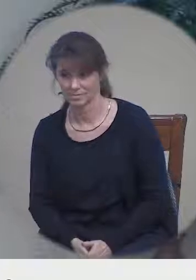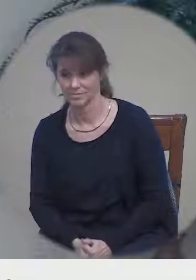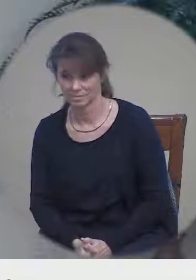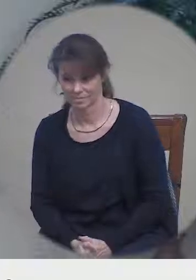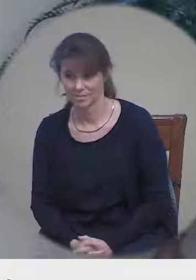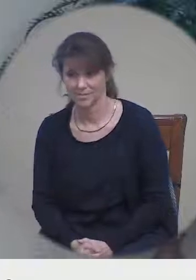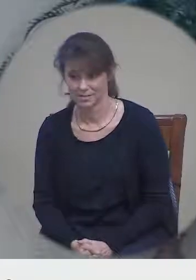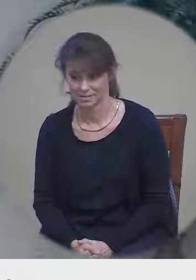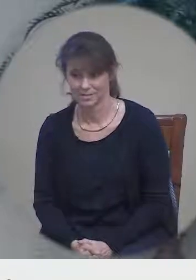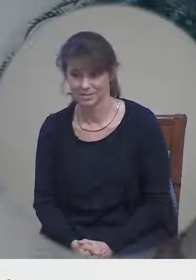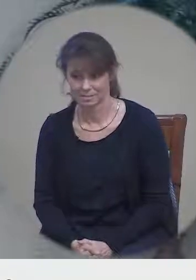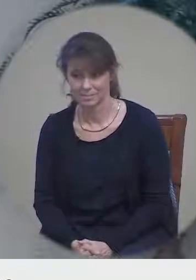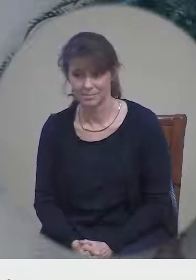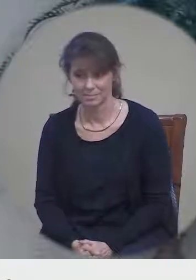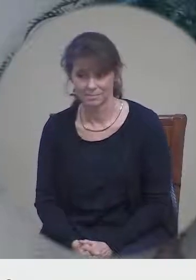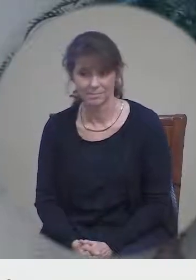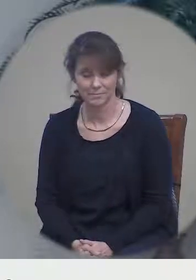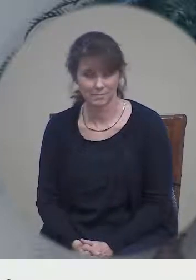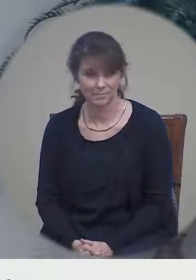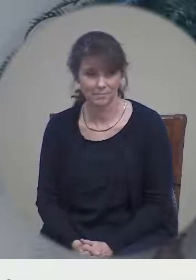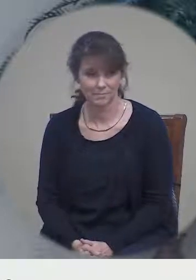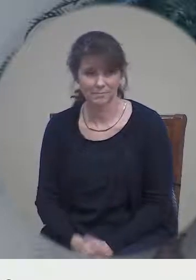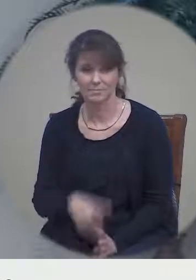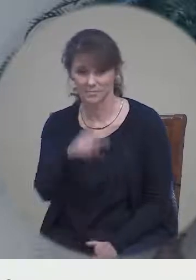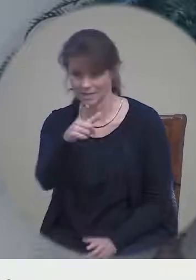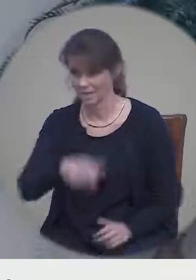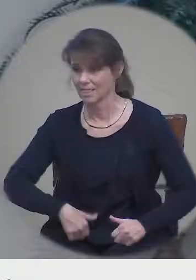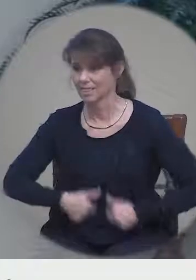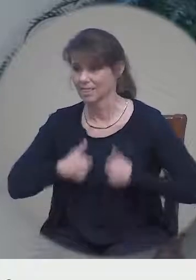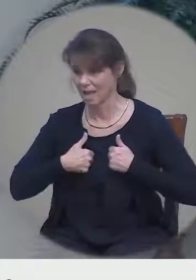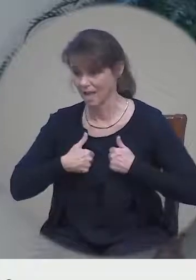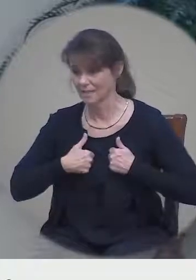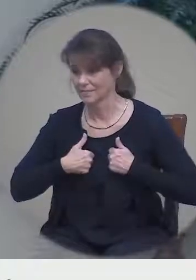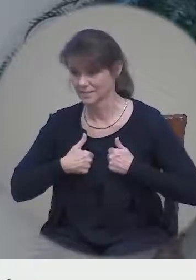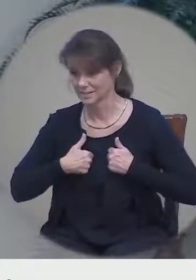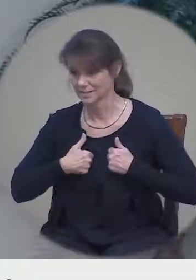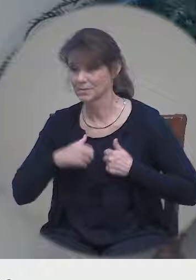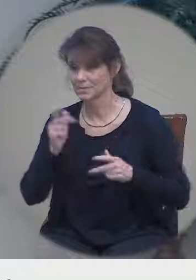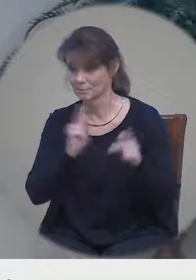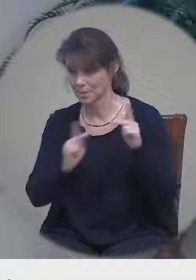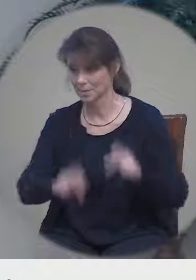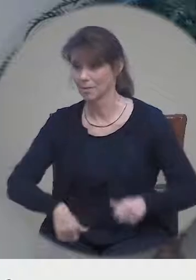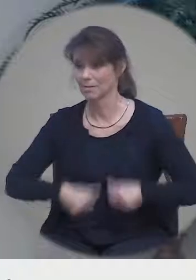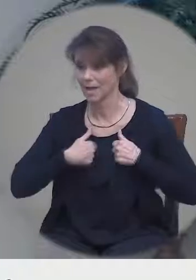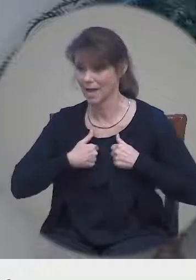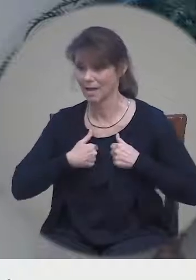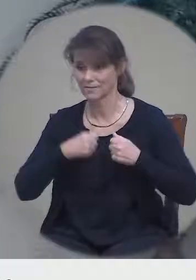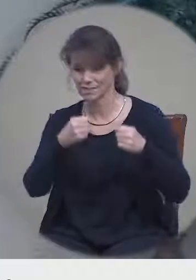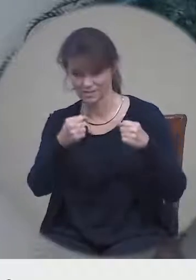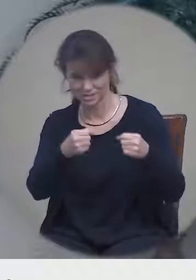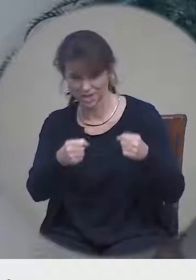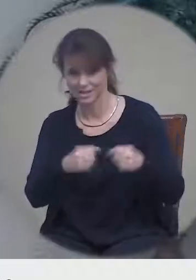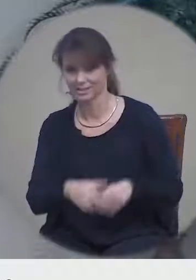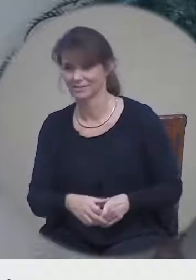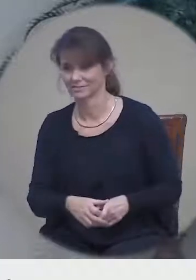Brother Royalty says lies are being shaken and removed. The truth remains.